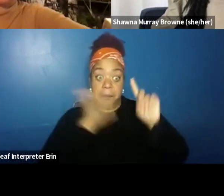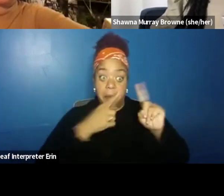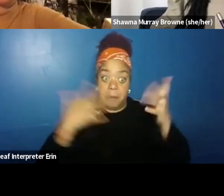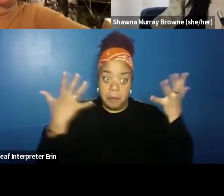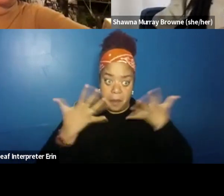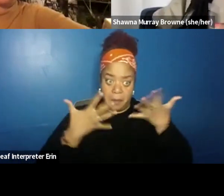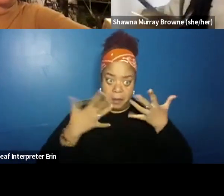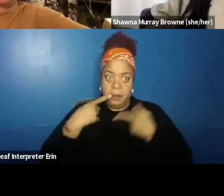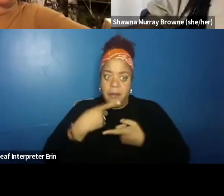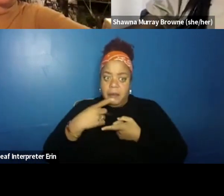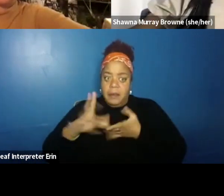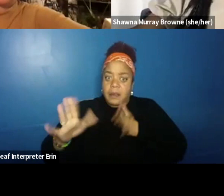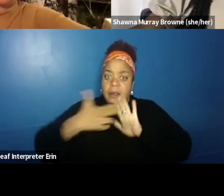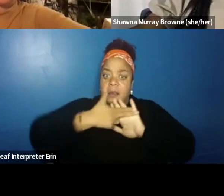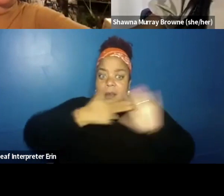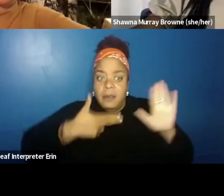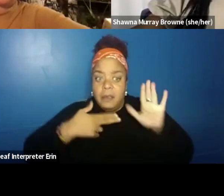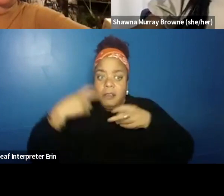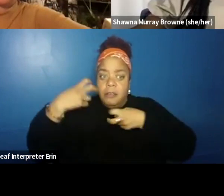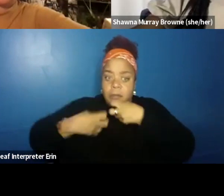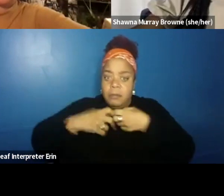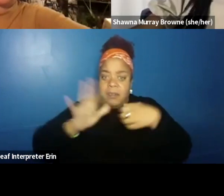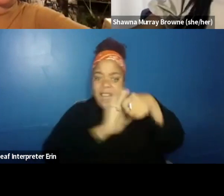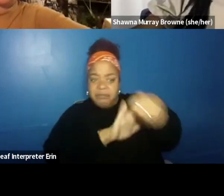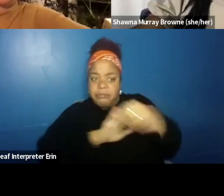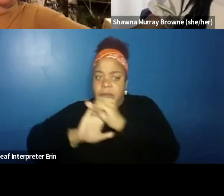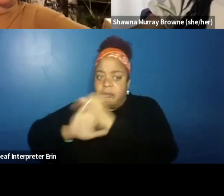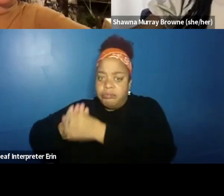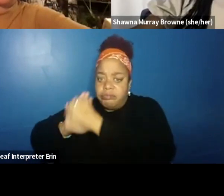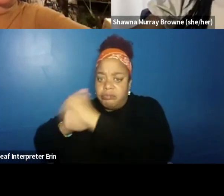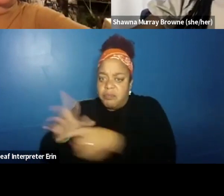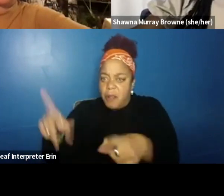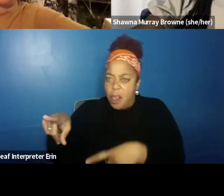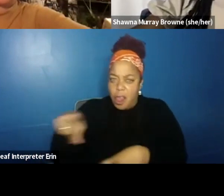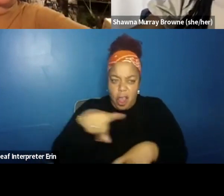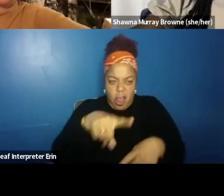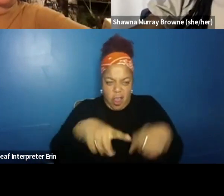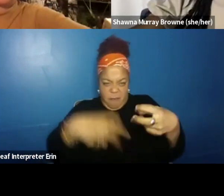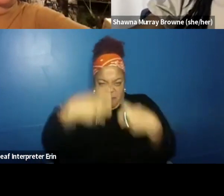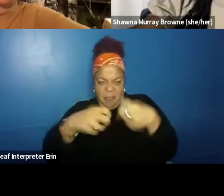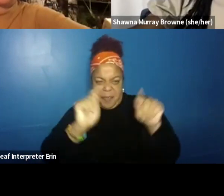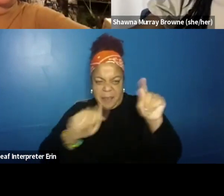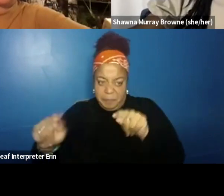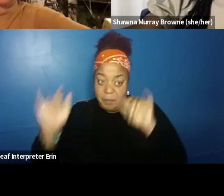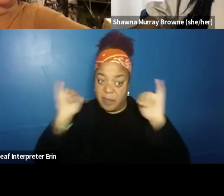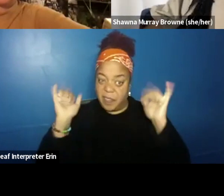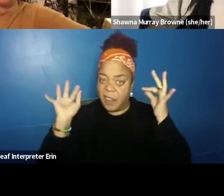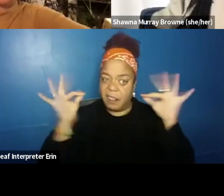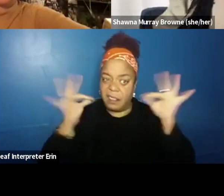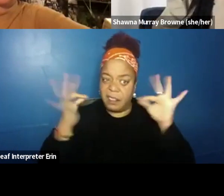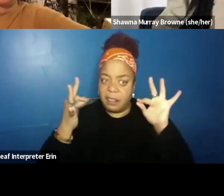people to distract from the actual problem: capitalism, imperialism,